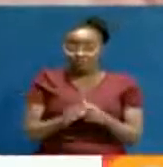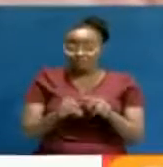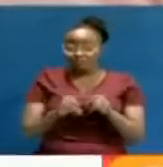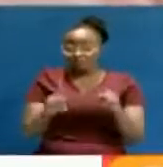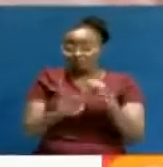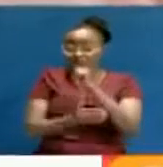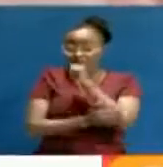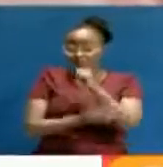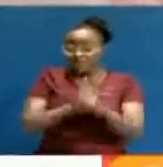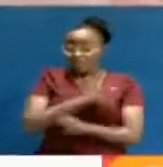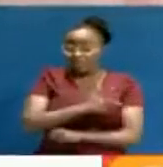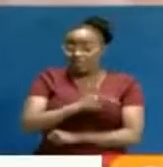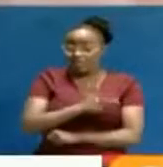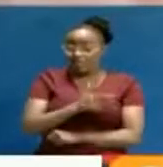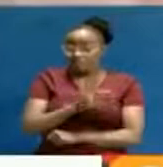Unfortunately,